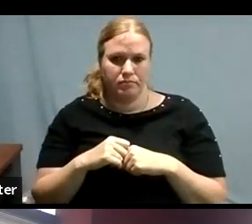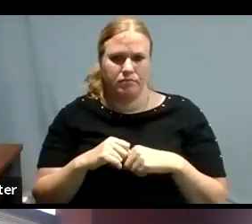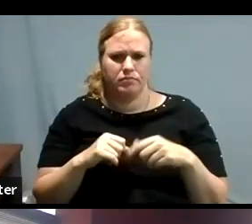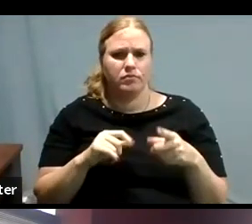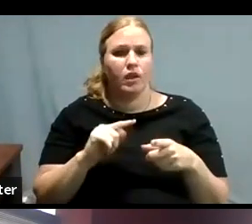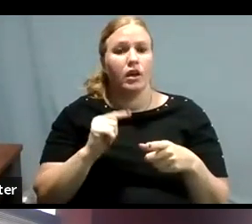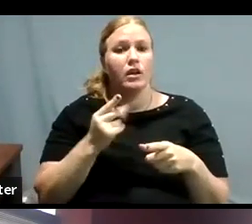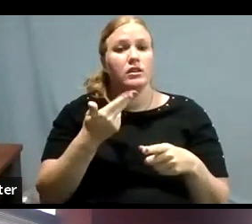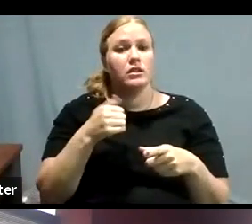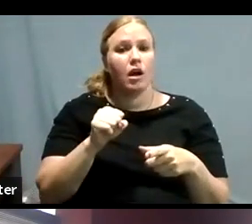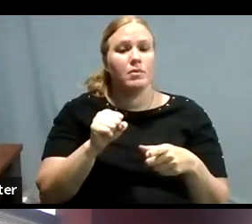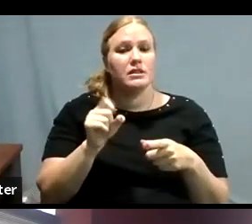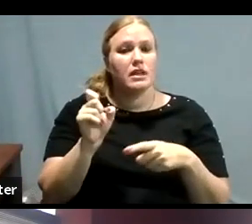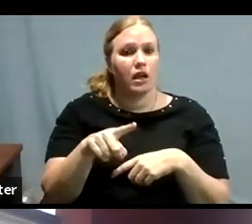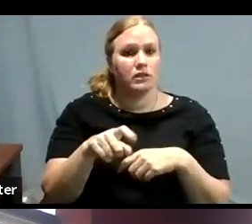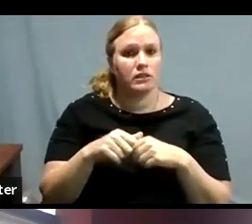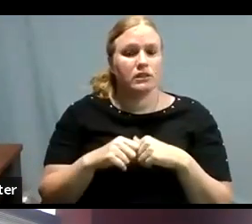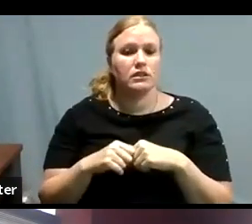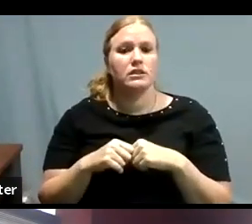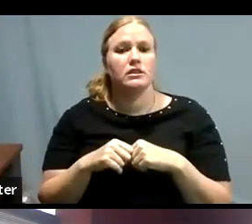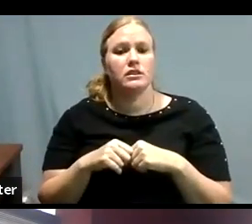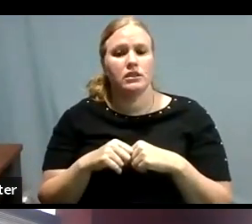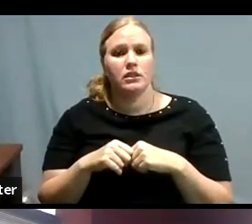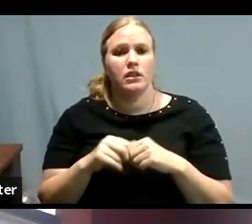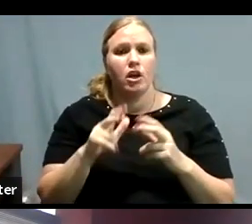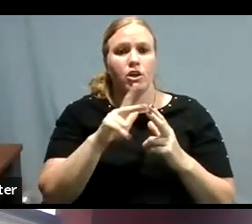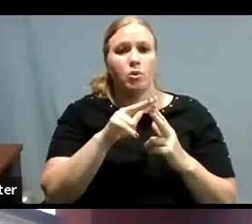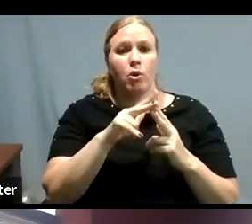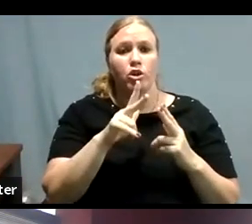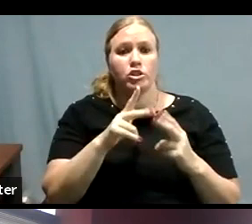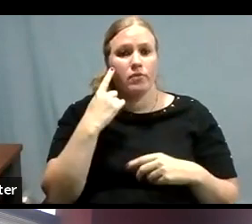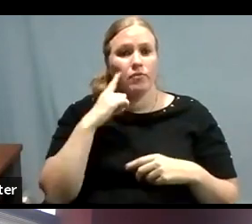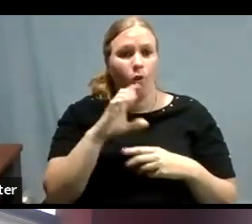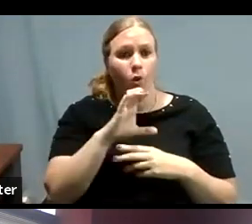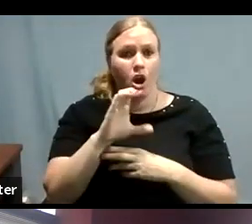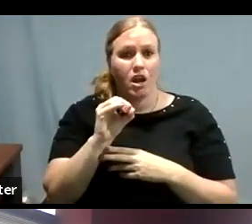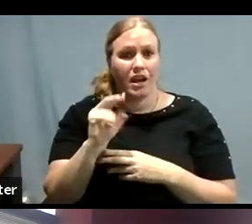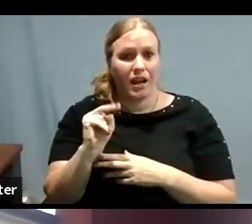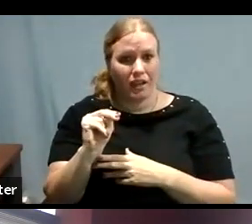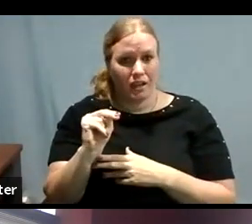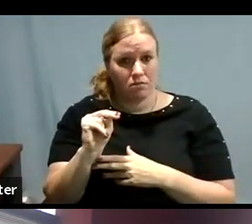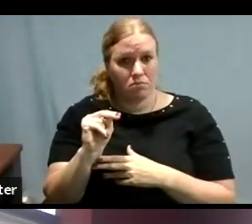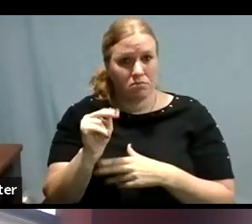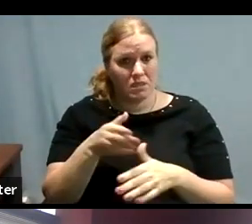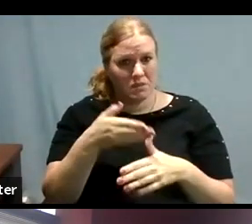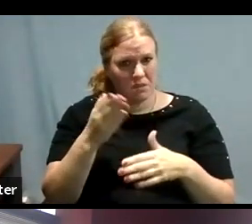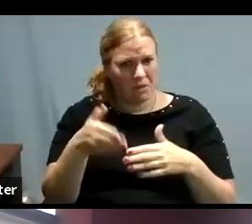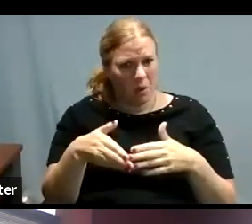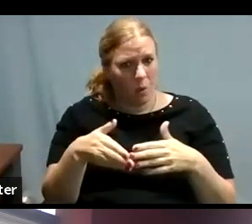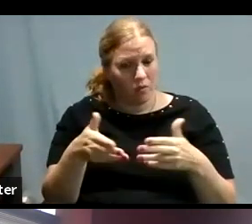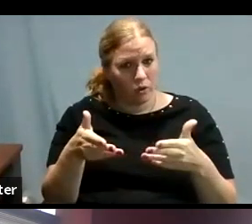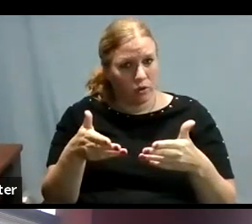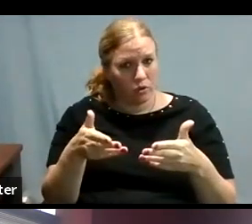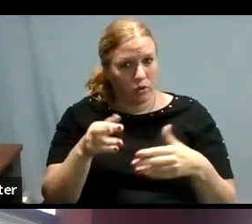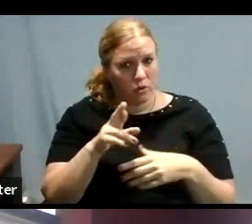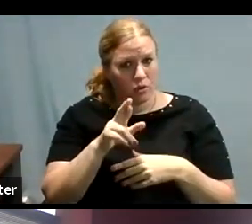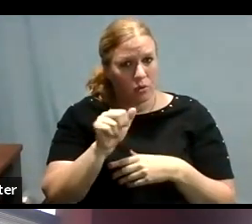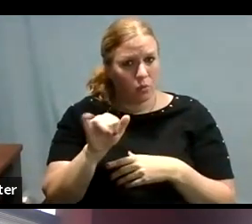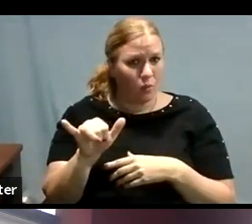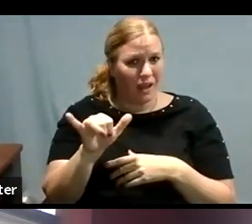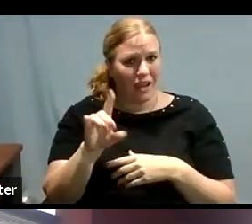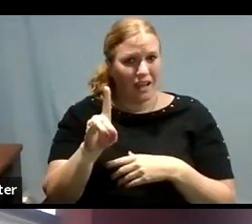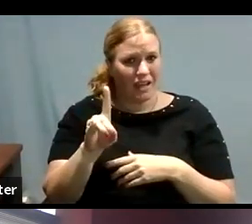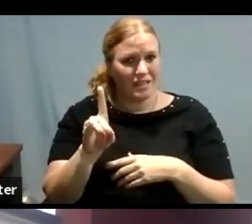Mayor, I saw that the partnership for Connecticut now appears to be over. That Ray Dalio funded